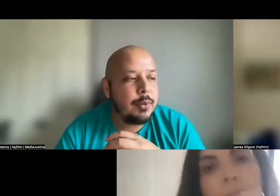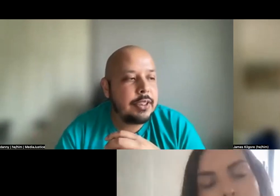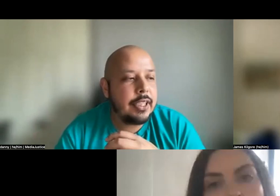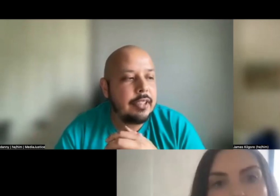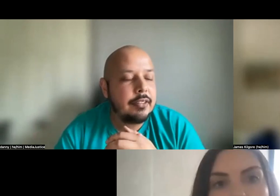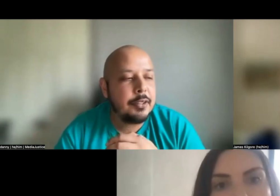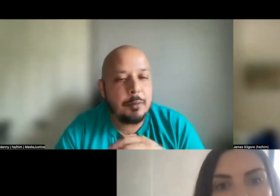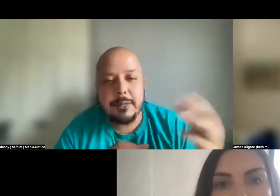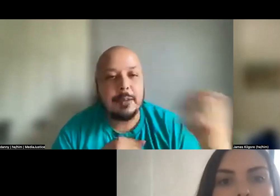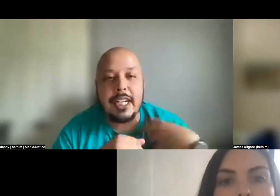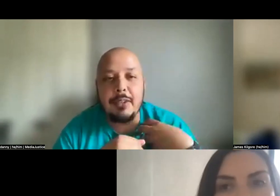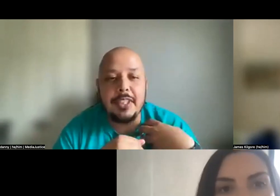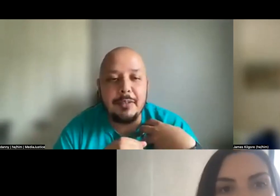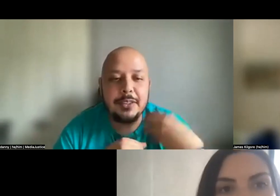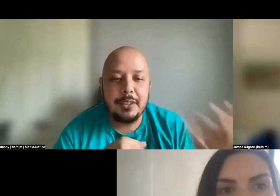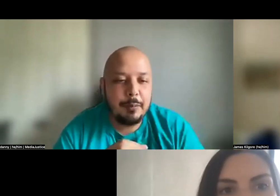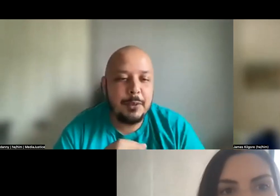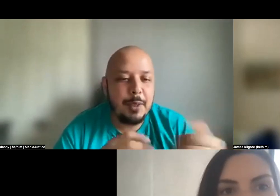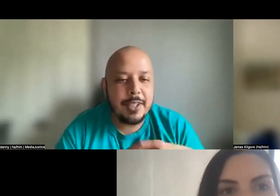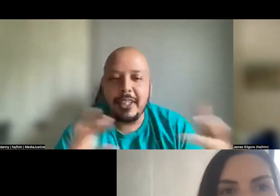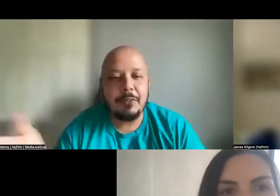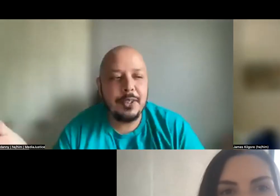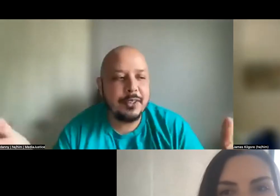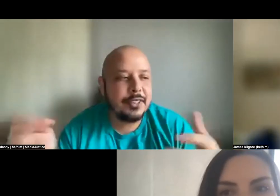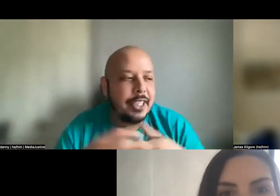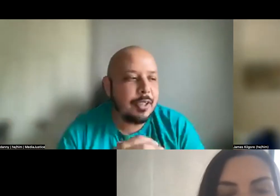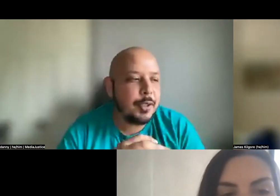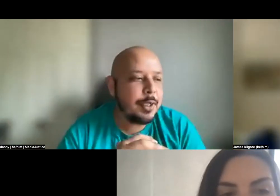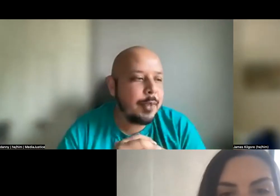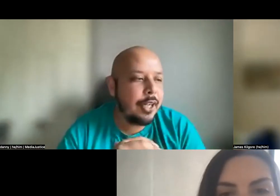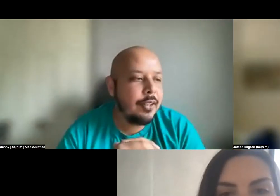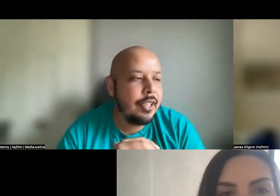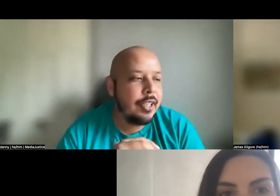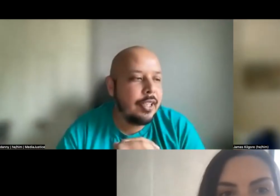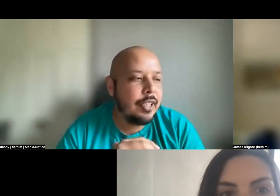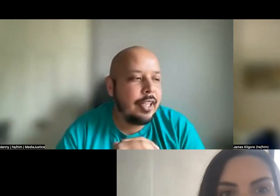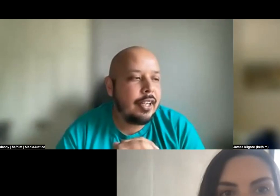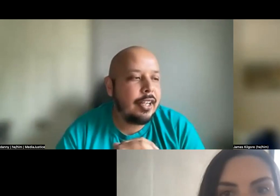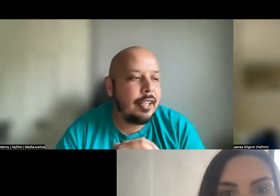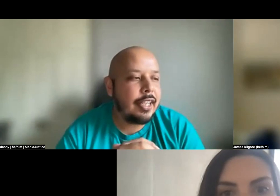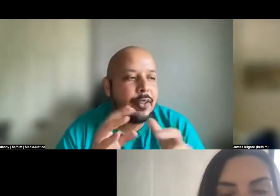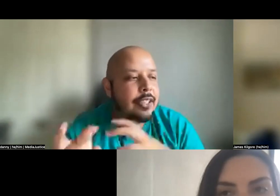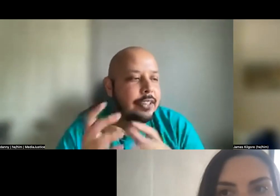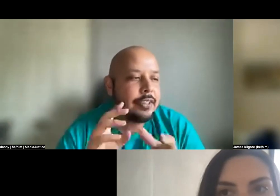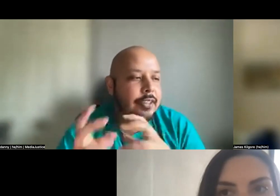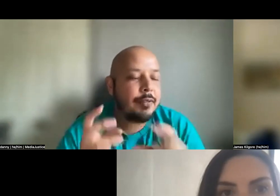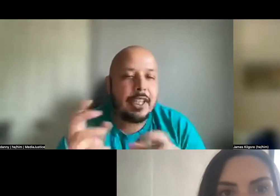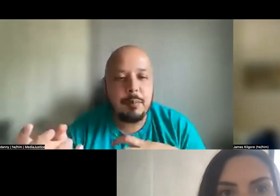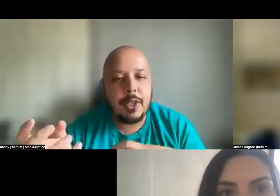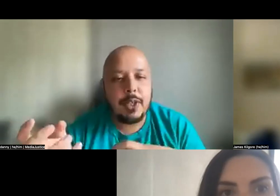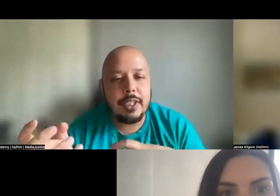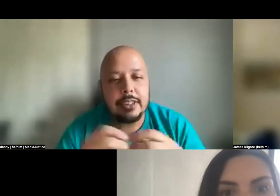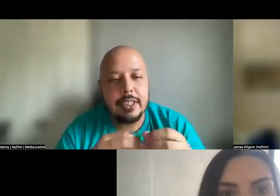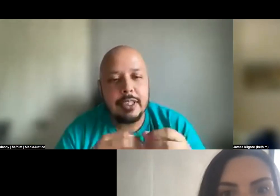really appreciate, you know, times that I've learned individually from you, right? But I'd love for you to share a little bit about, like, how did this develop,